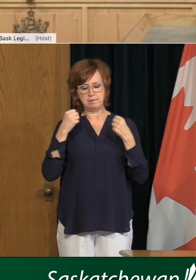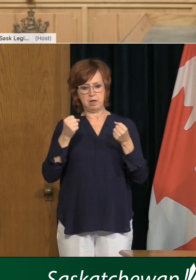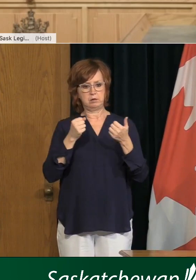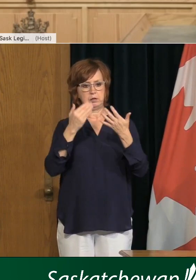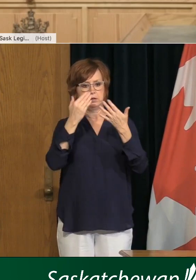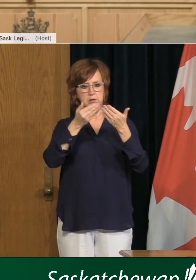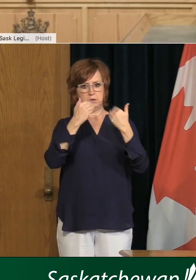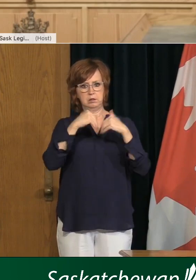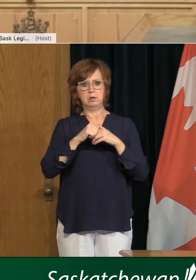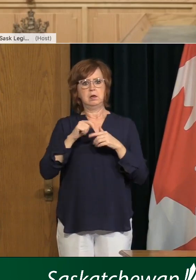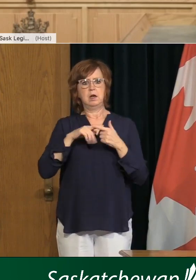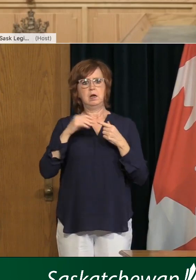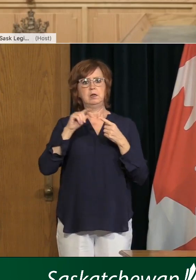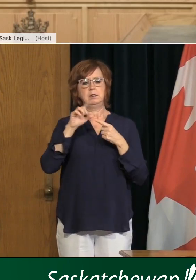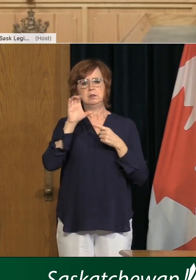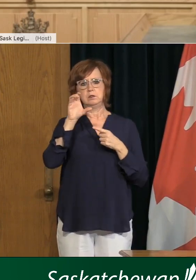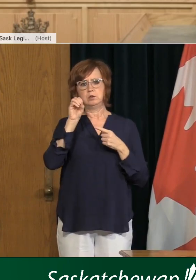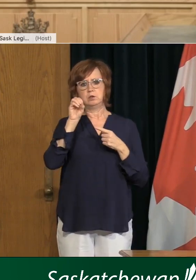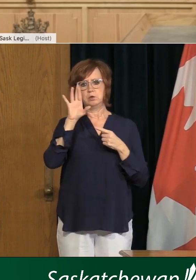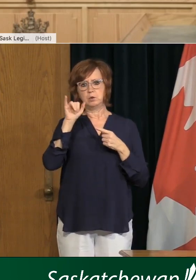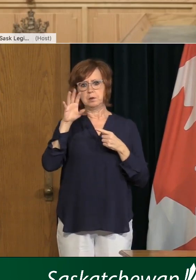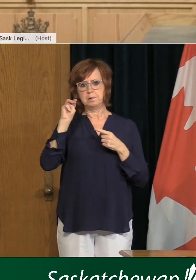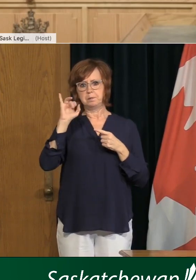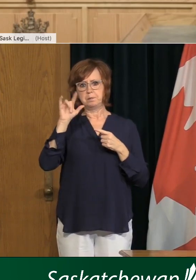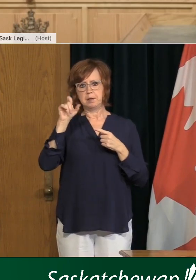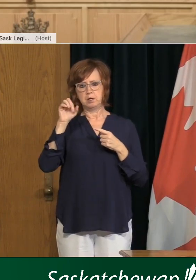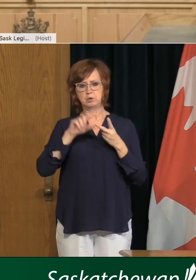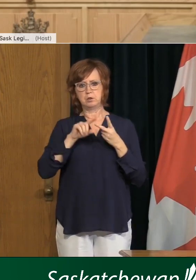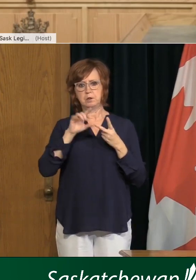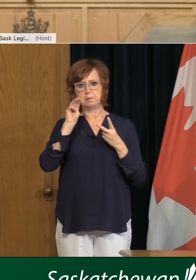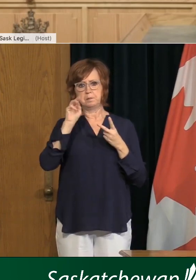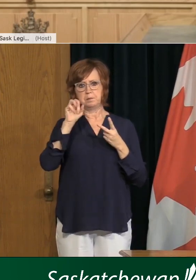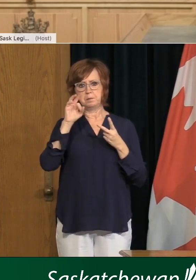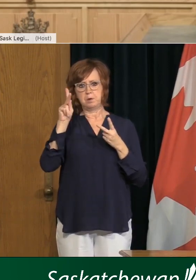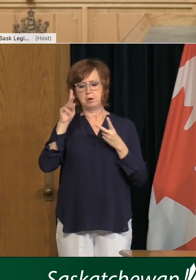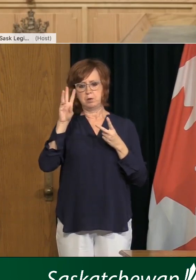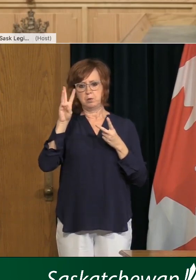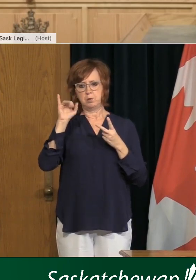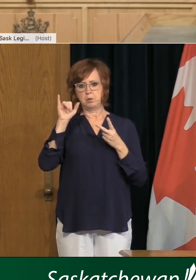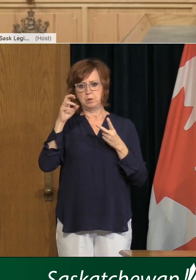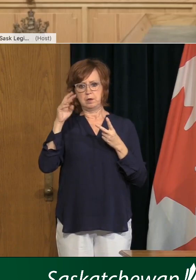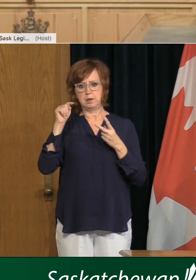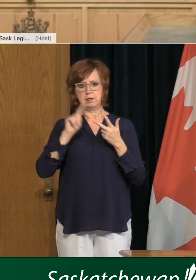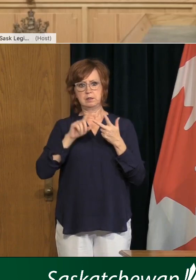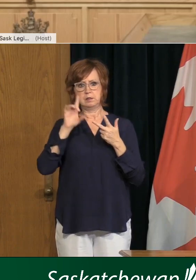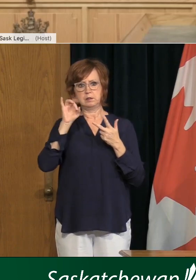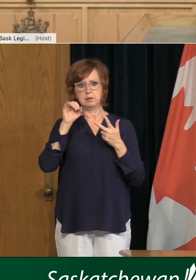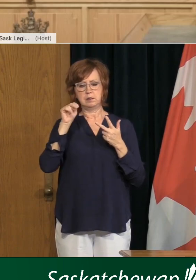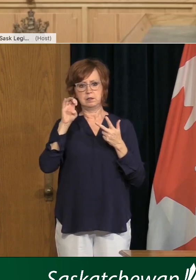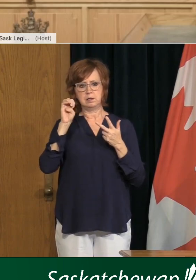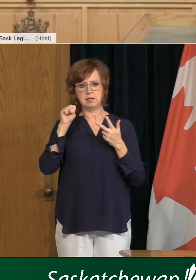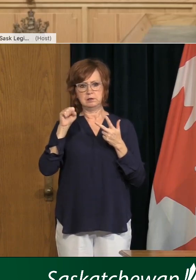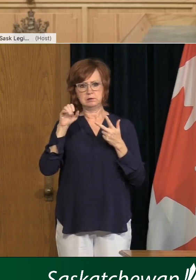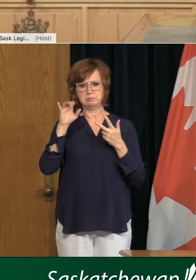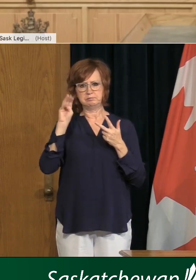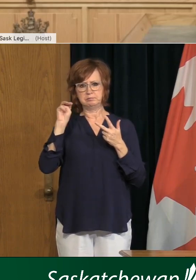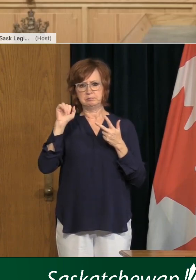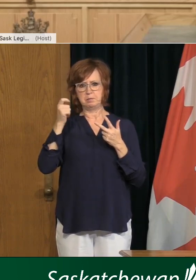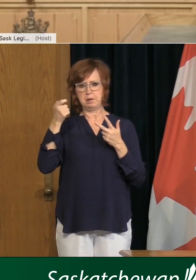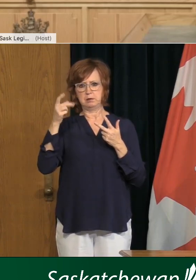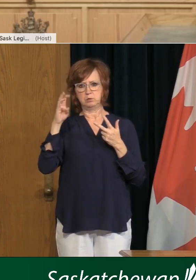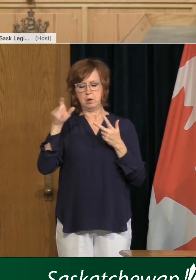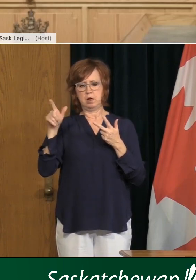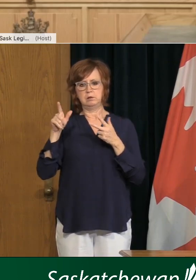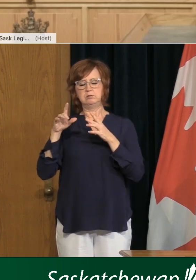this work, Corey Miller and Mark Wyatt and Denise Maxa from the Ministry of Health. And with that, I'd like to commence